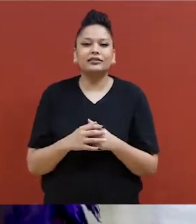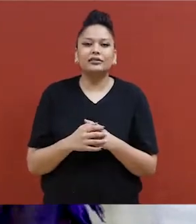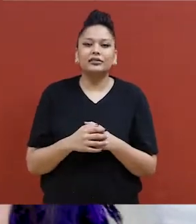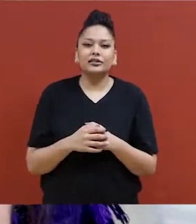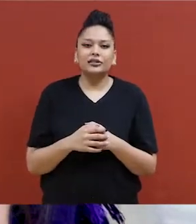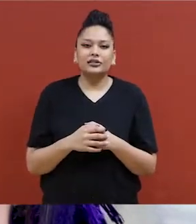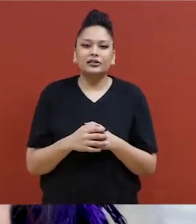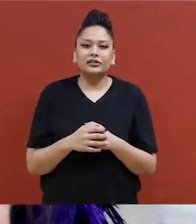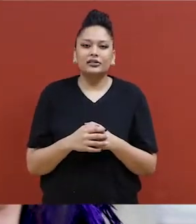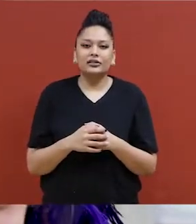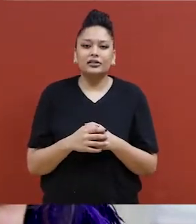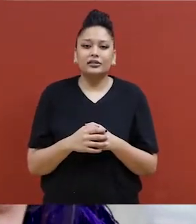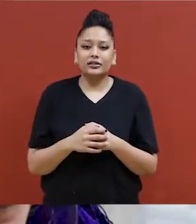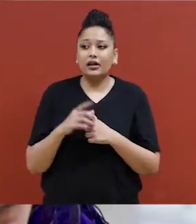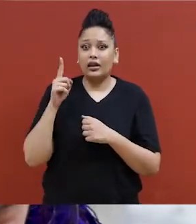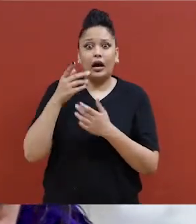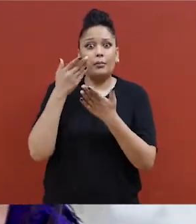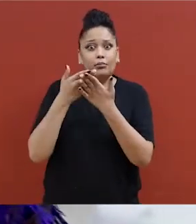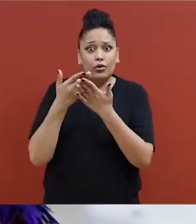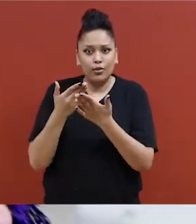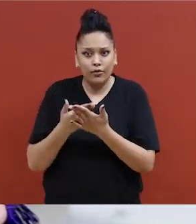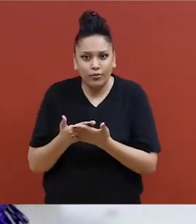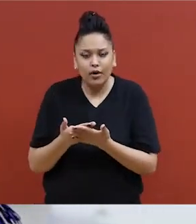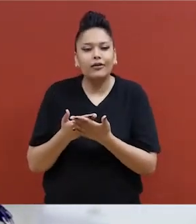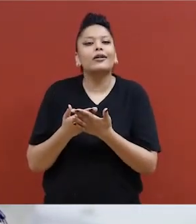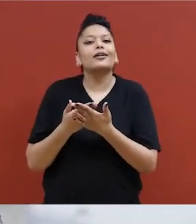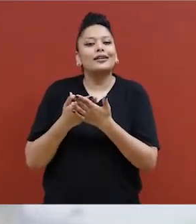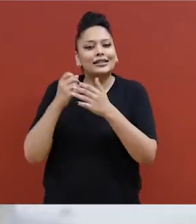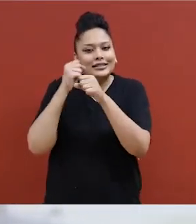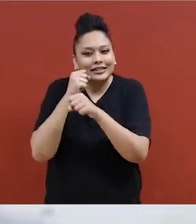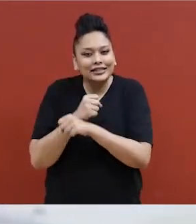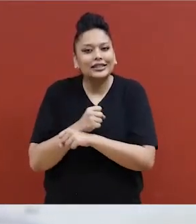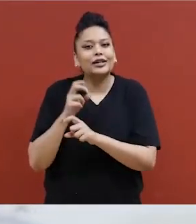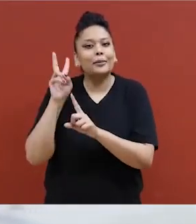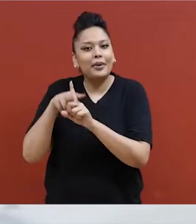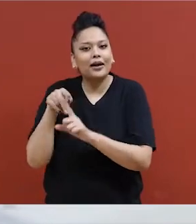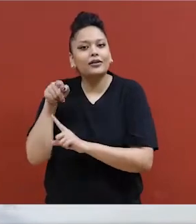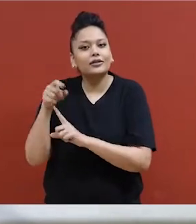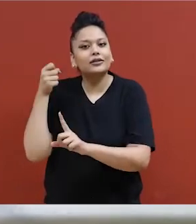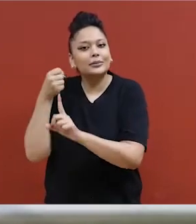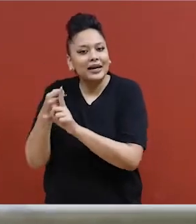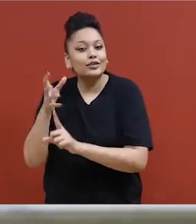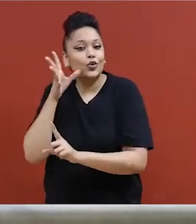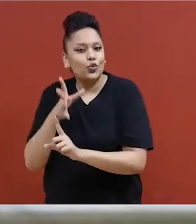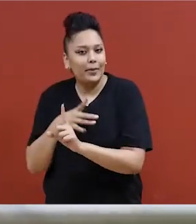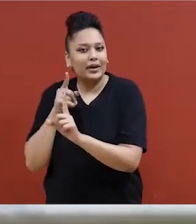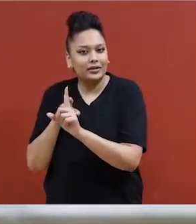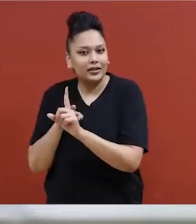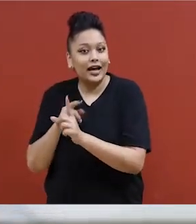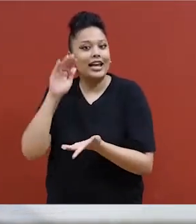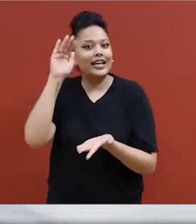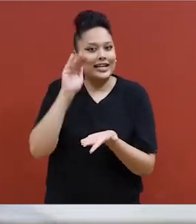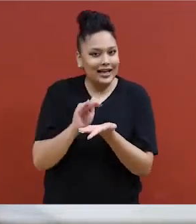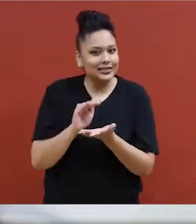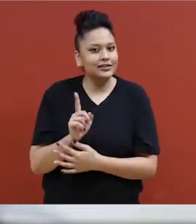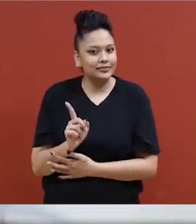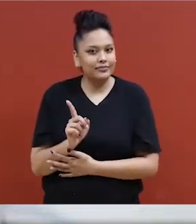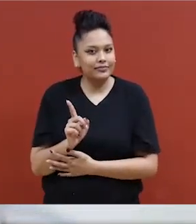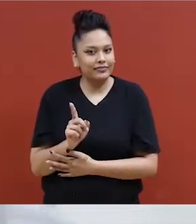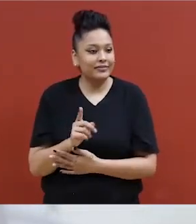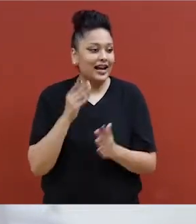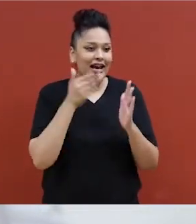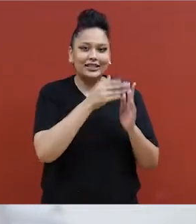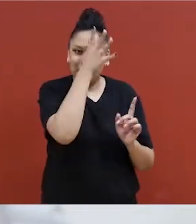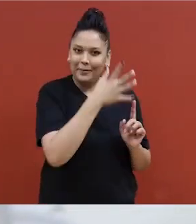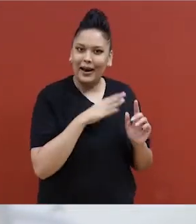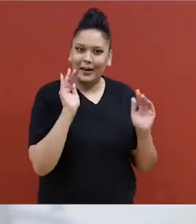right? The data shows it happens more with women than it does with guys, right? And so the